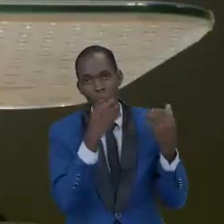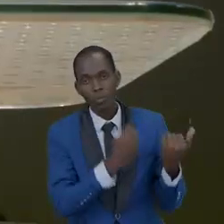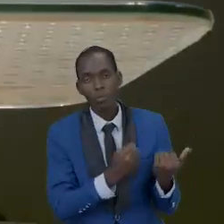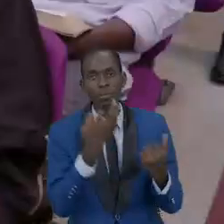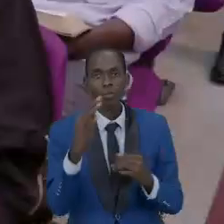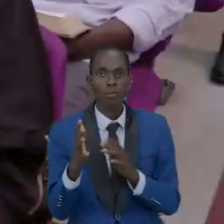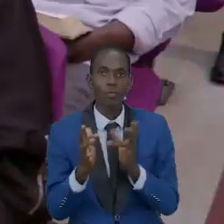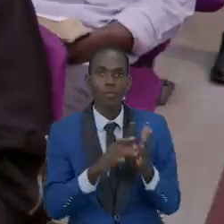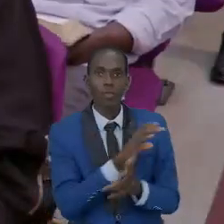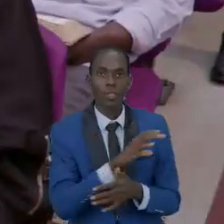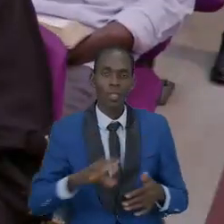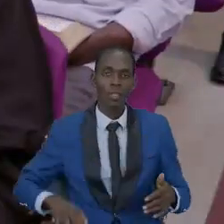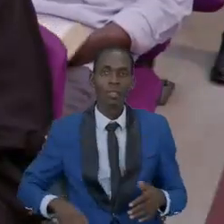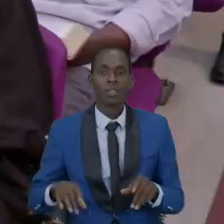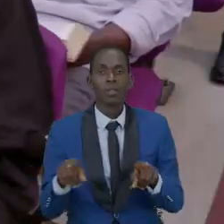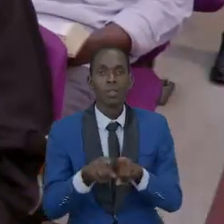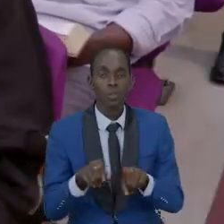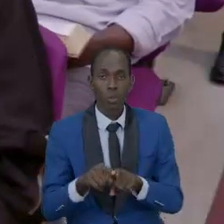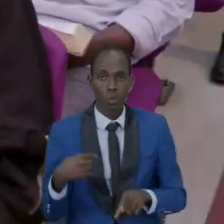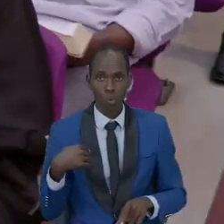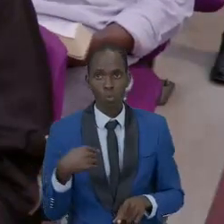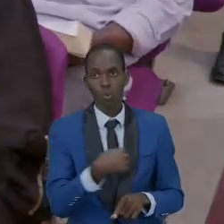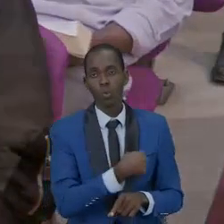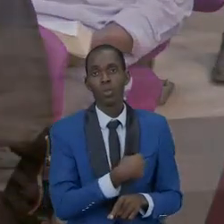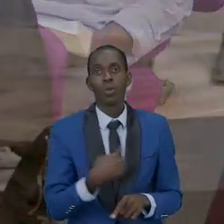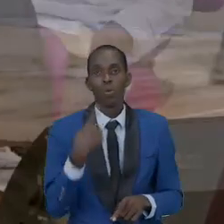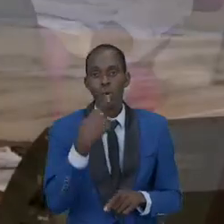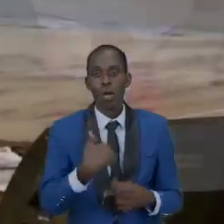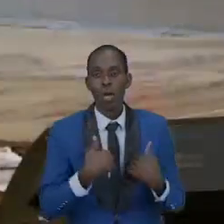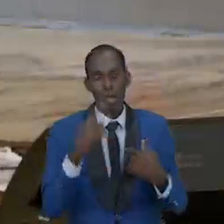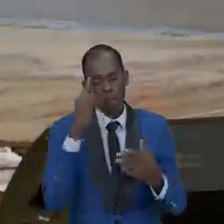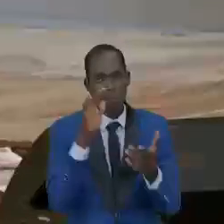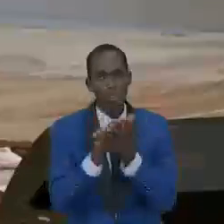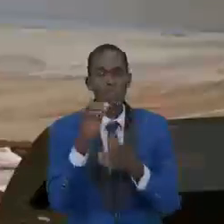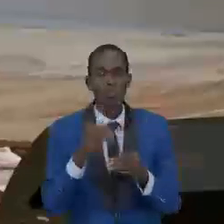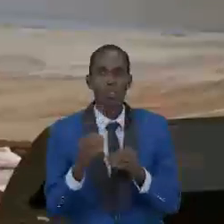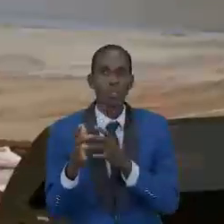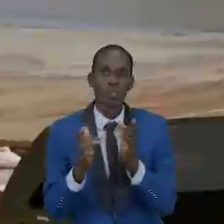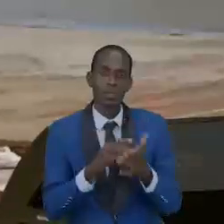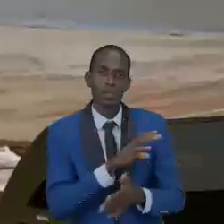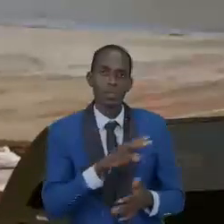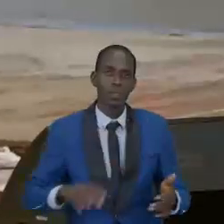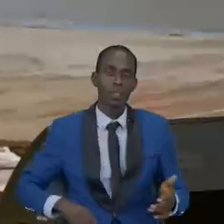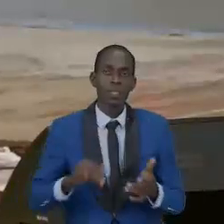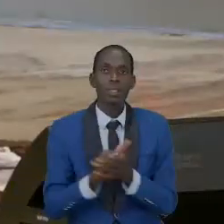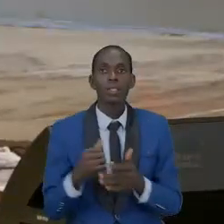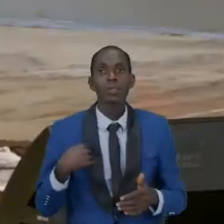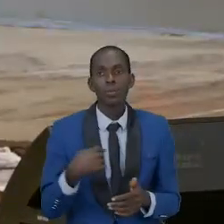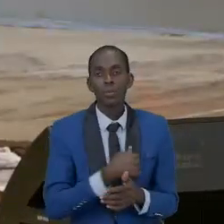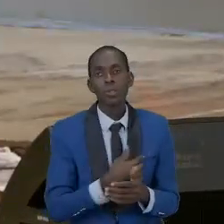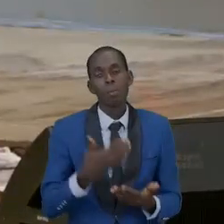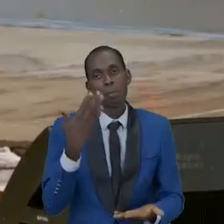Jesus Christ, even we have believed in Jesus Christ, that we might